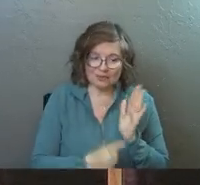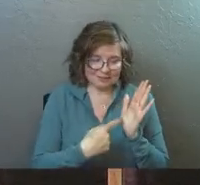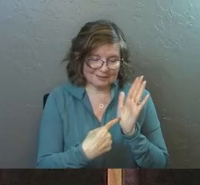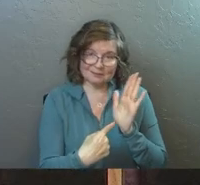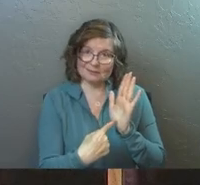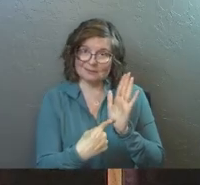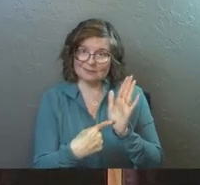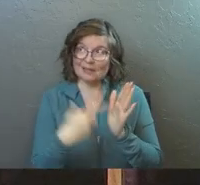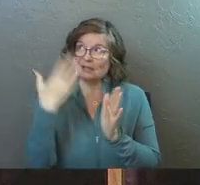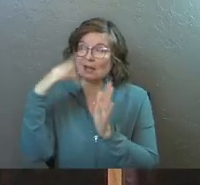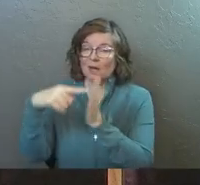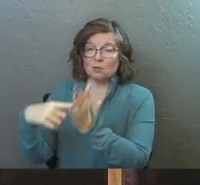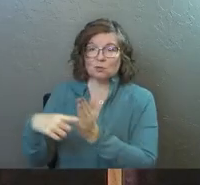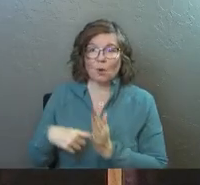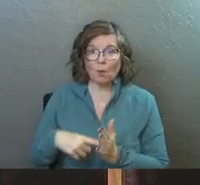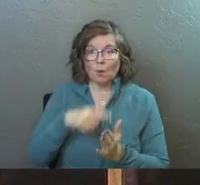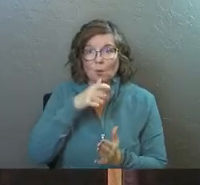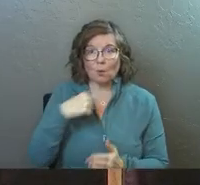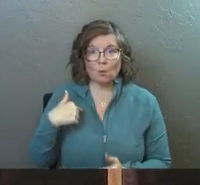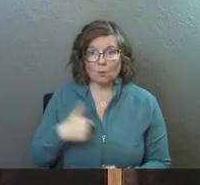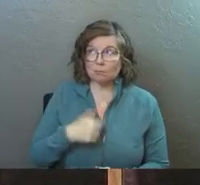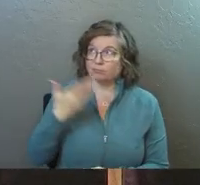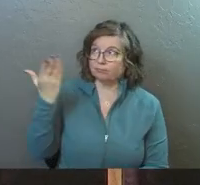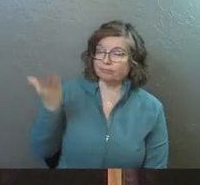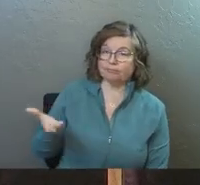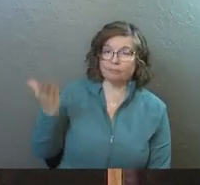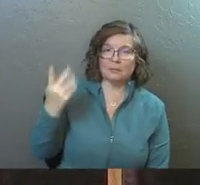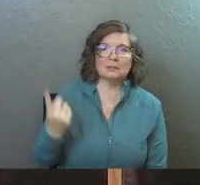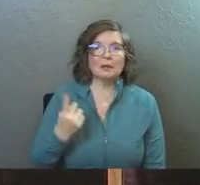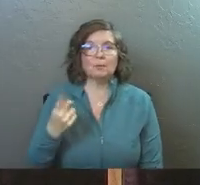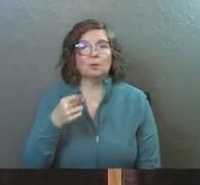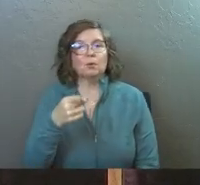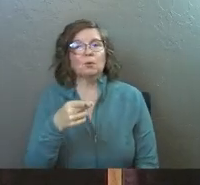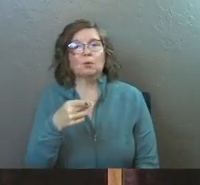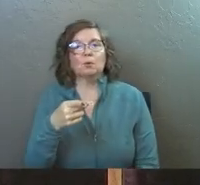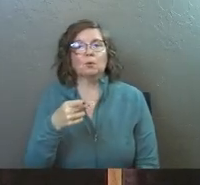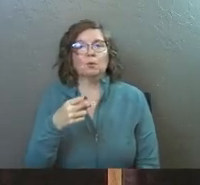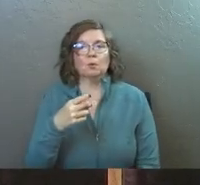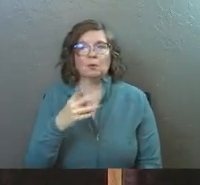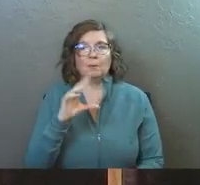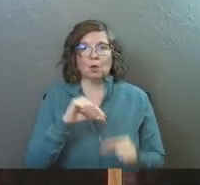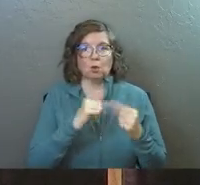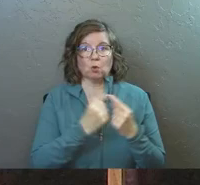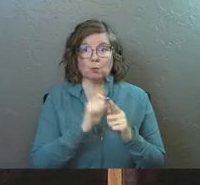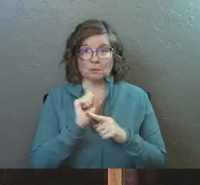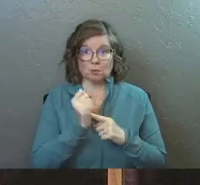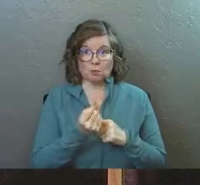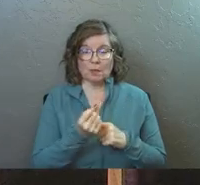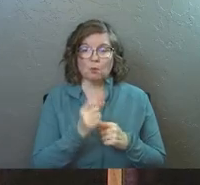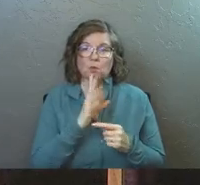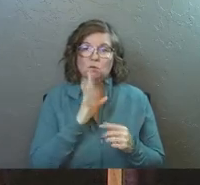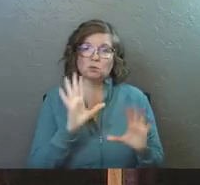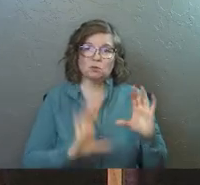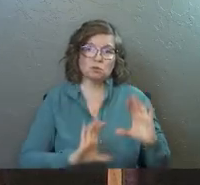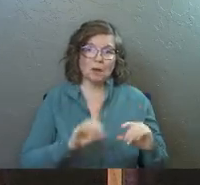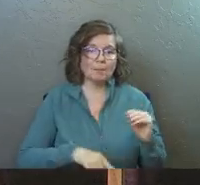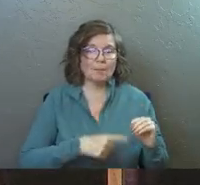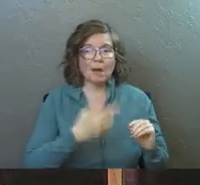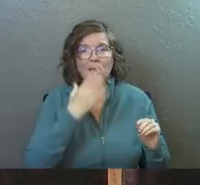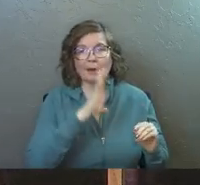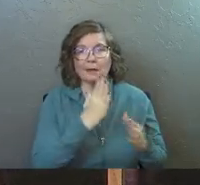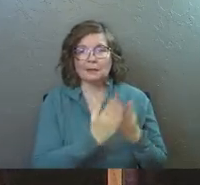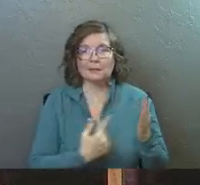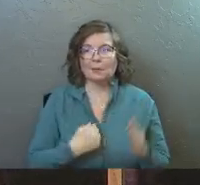because that's where God shows who he really is. Sometimes you've been in group contexts before where you're talking about God